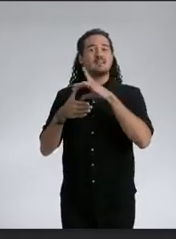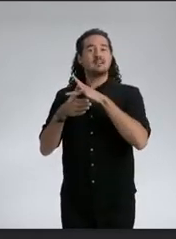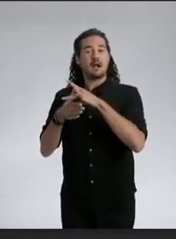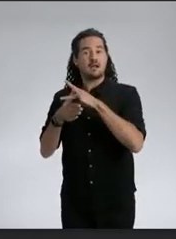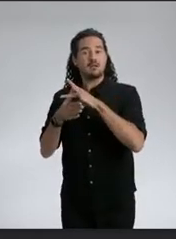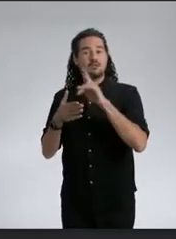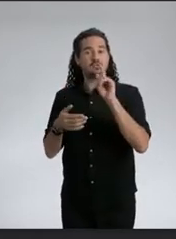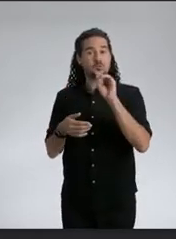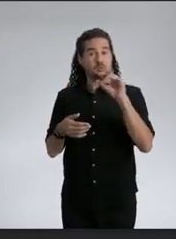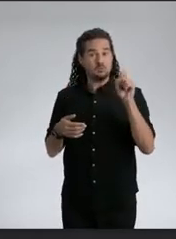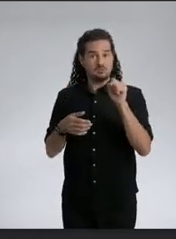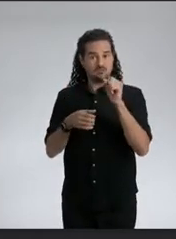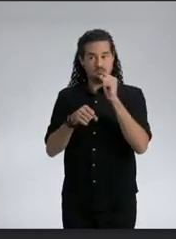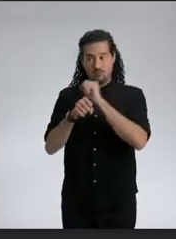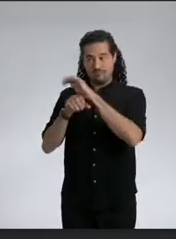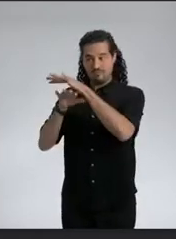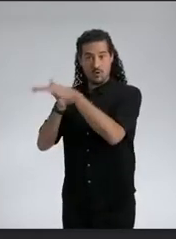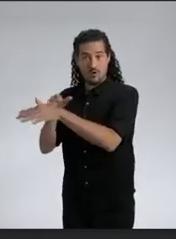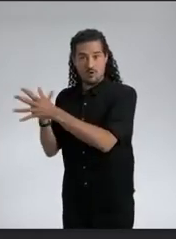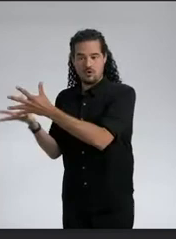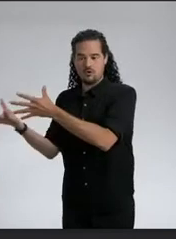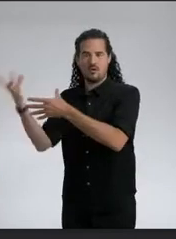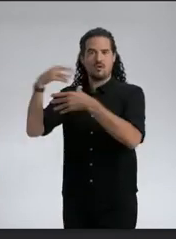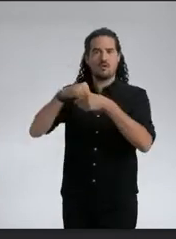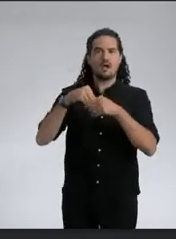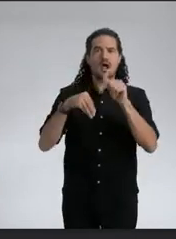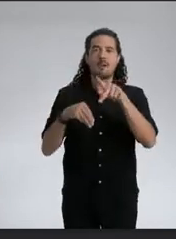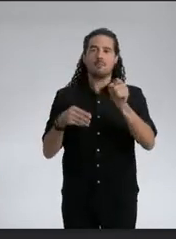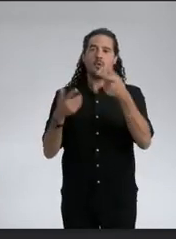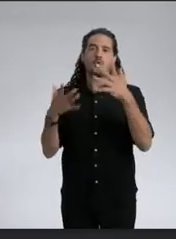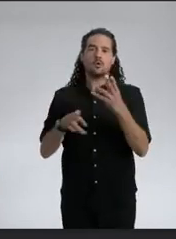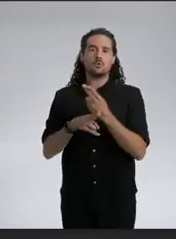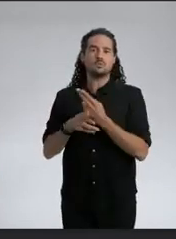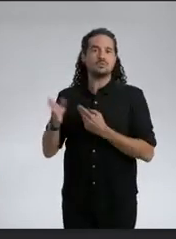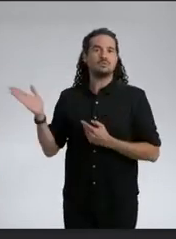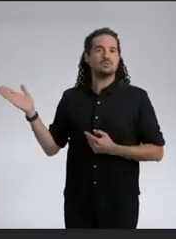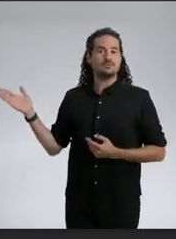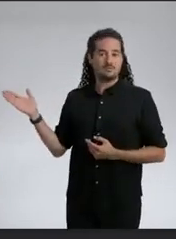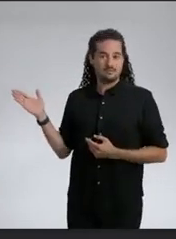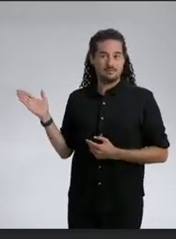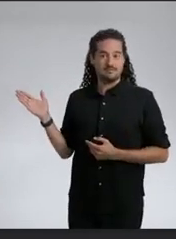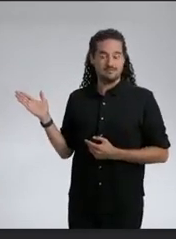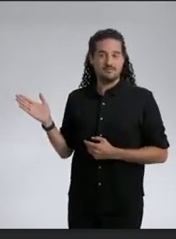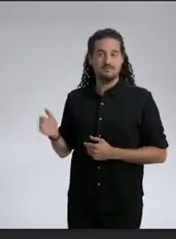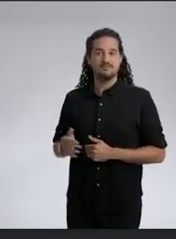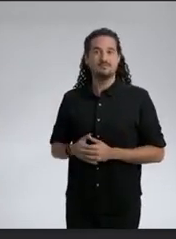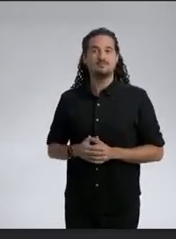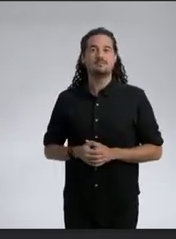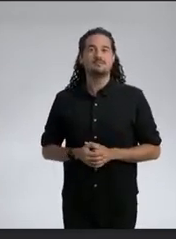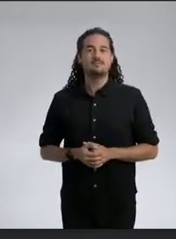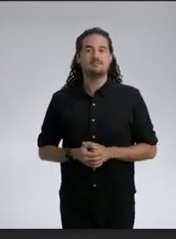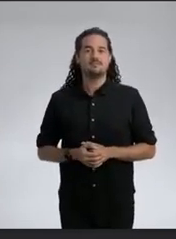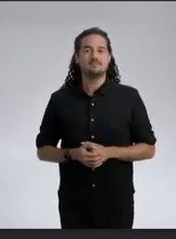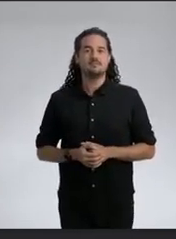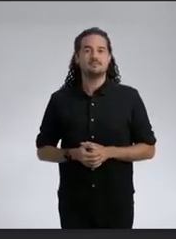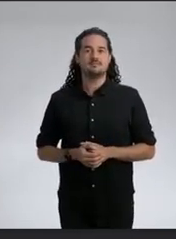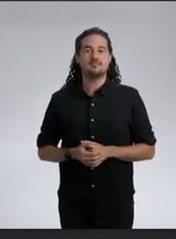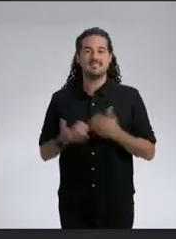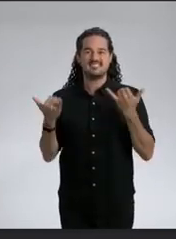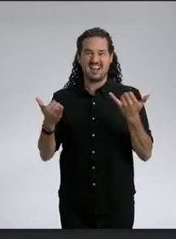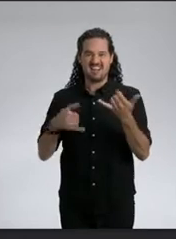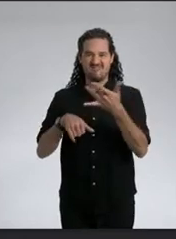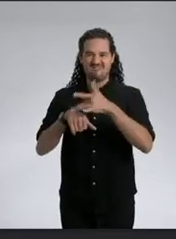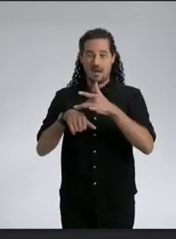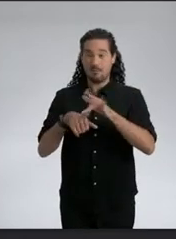into many of the pro apps you already use, like Unity Mars, Cinema 4D, and Clone, available later this